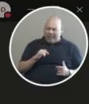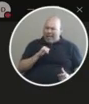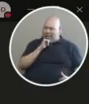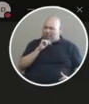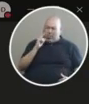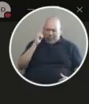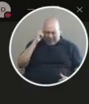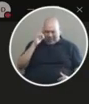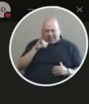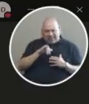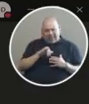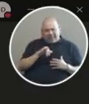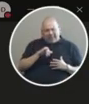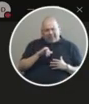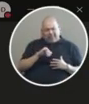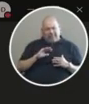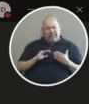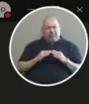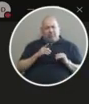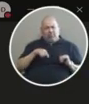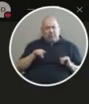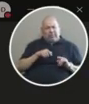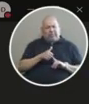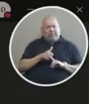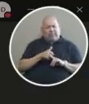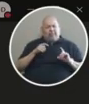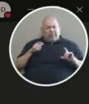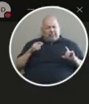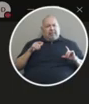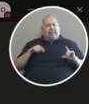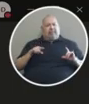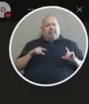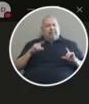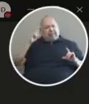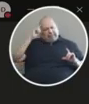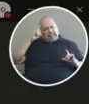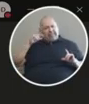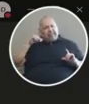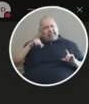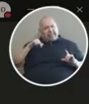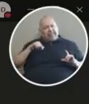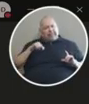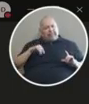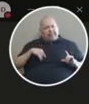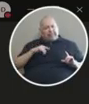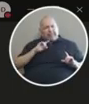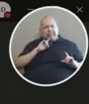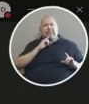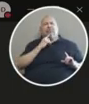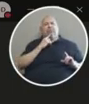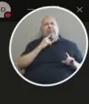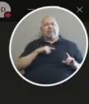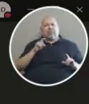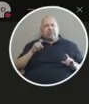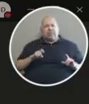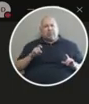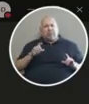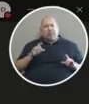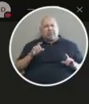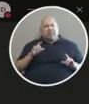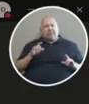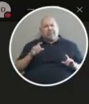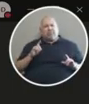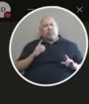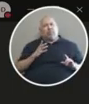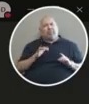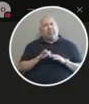don't think that the community itself is taking this as seriously as they should.